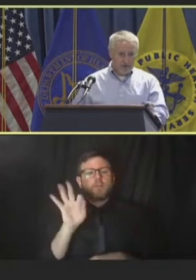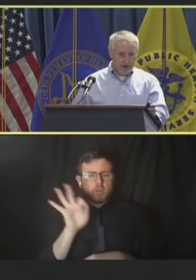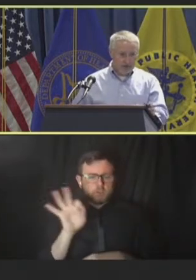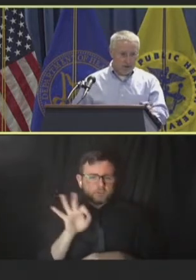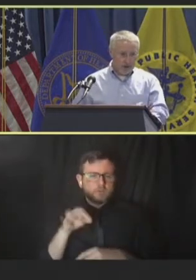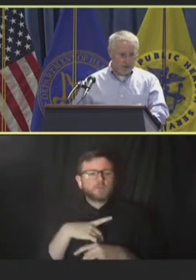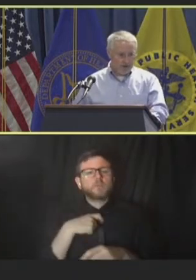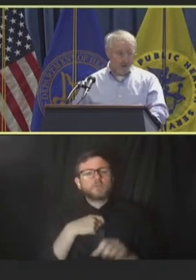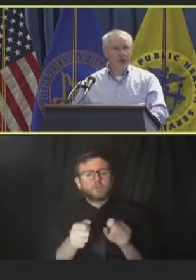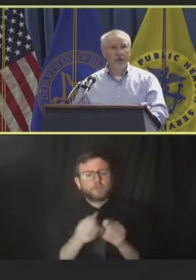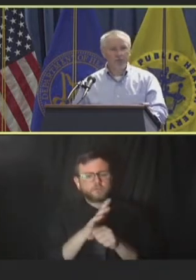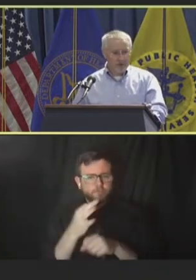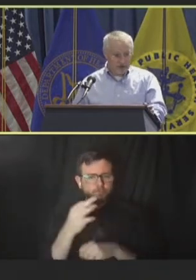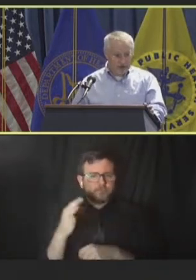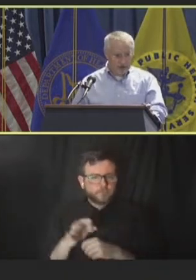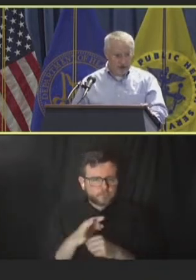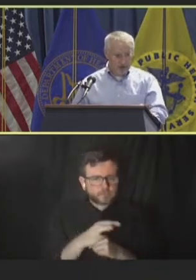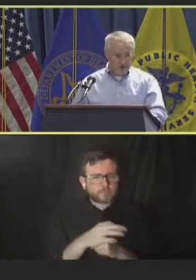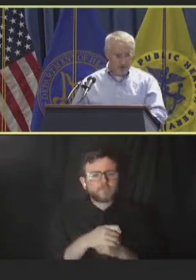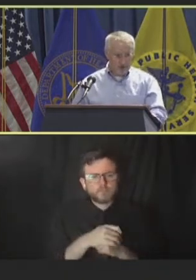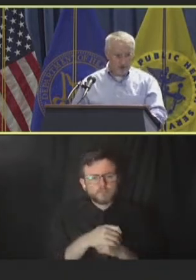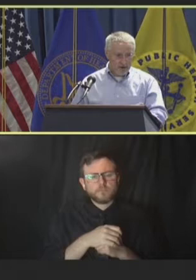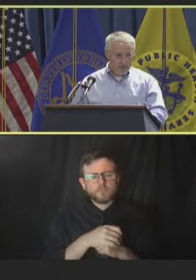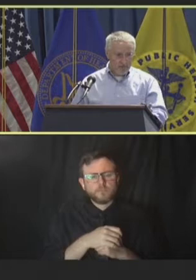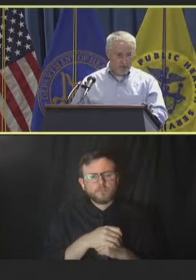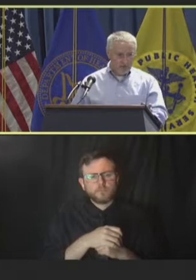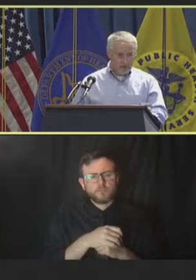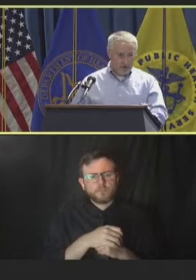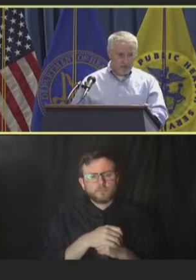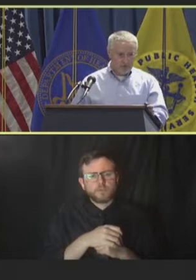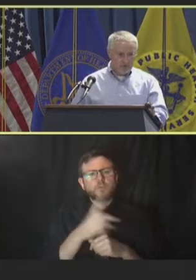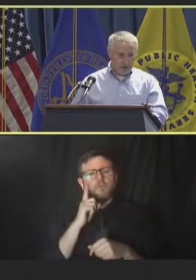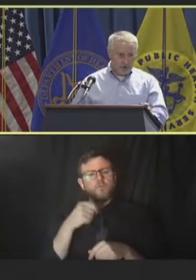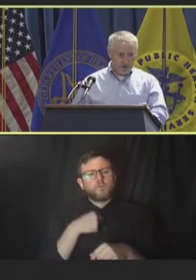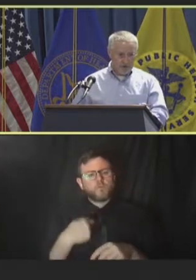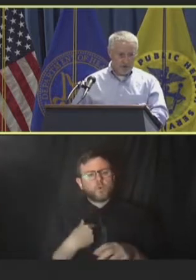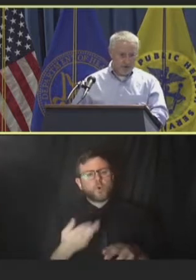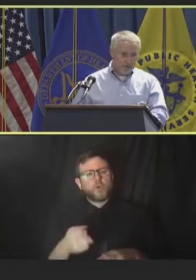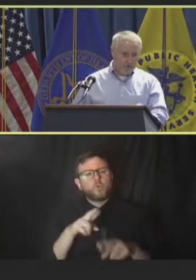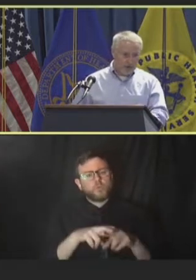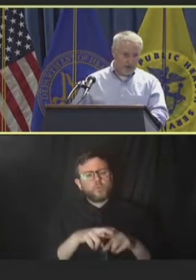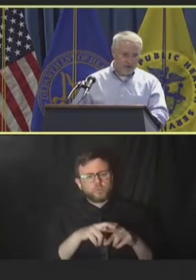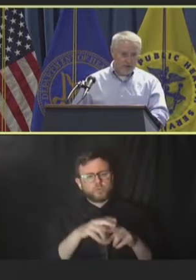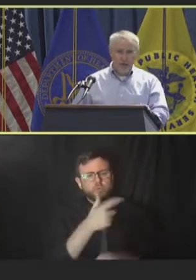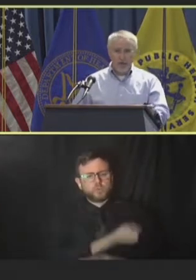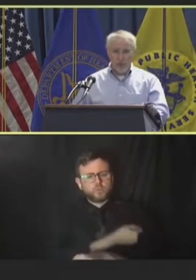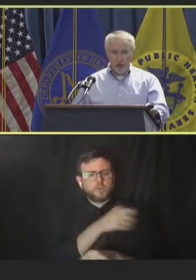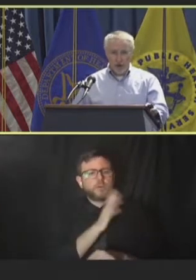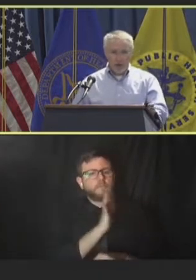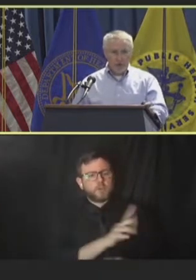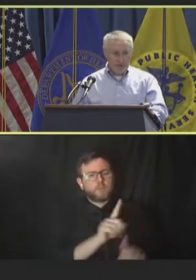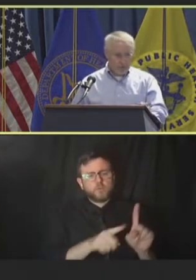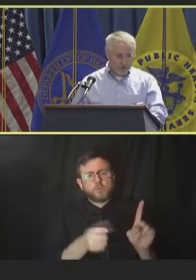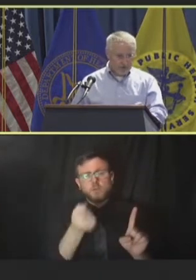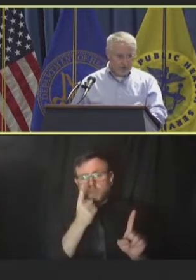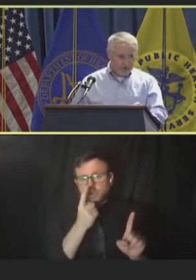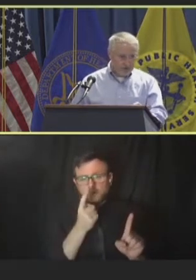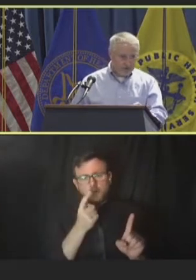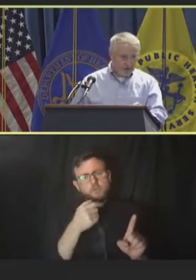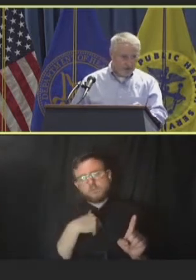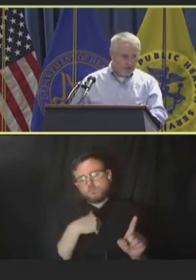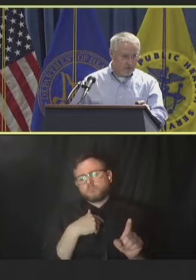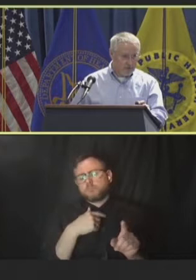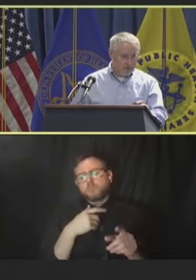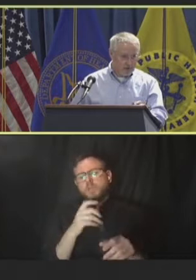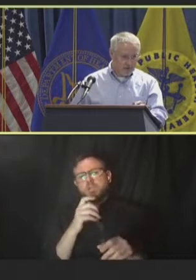the Pfizer-BioNTech COVID-19 vaccine for booster doses in those aged 5 to 11 beyond the previously